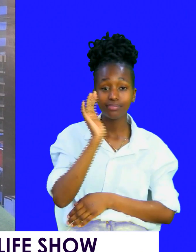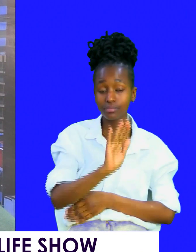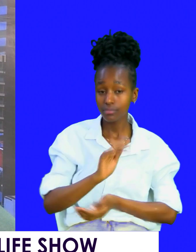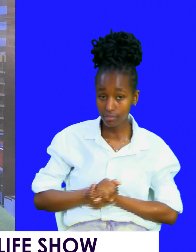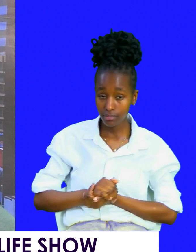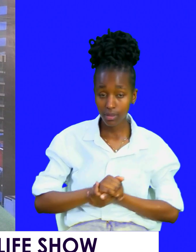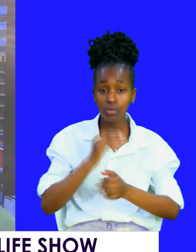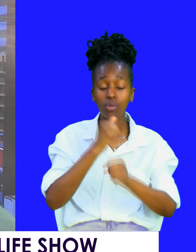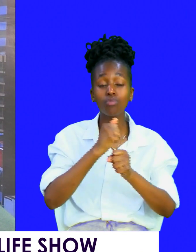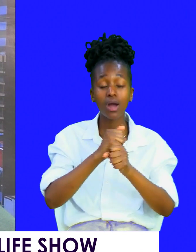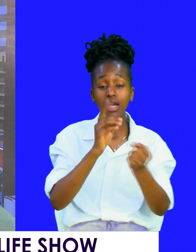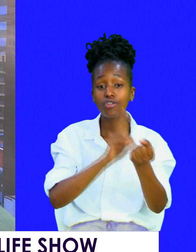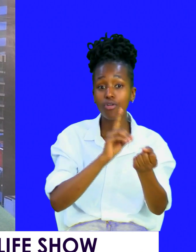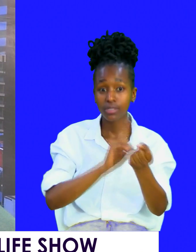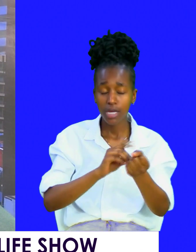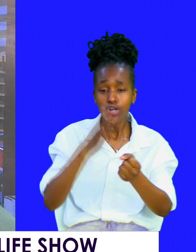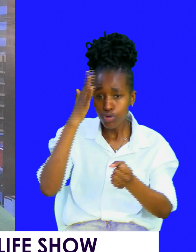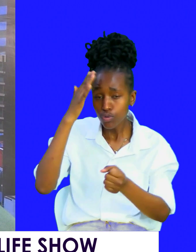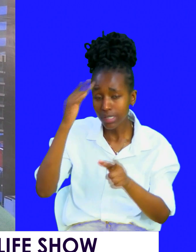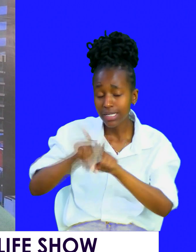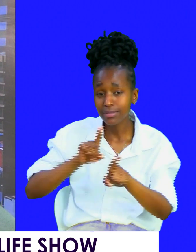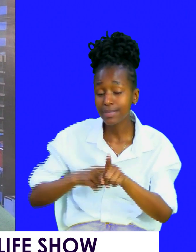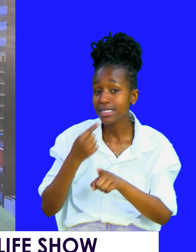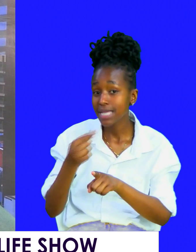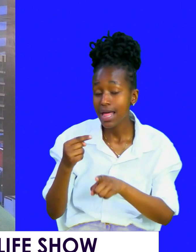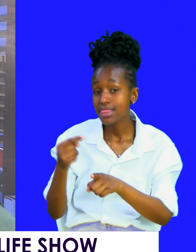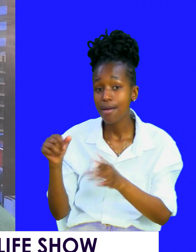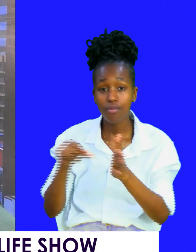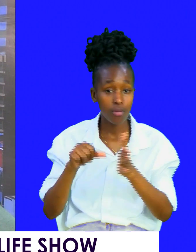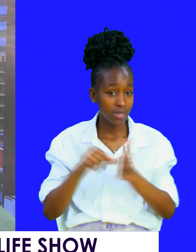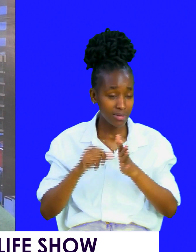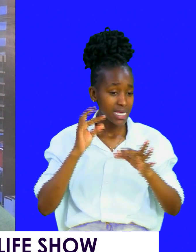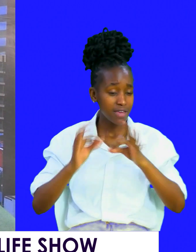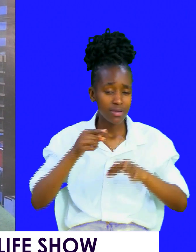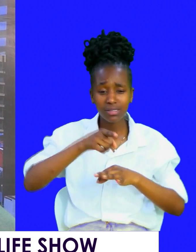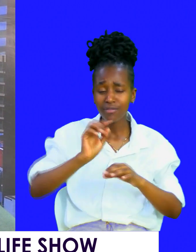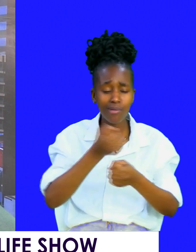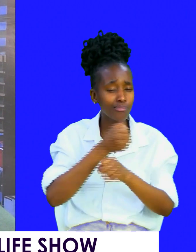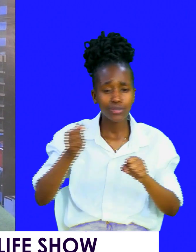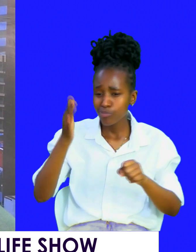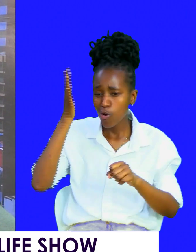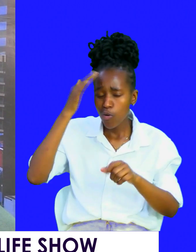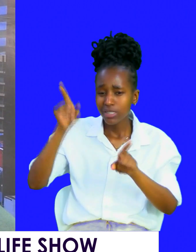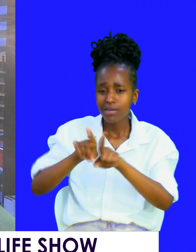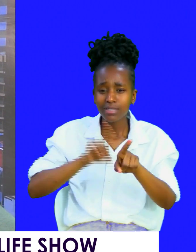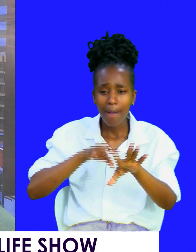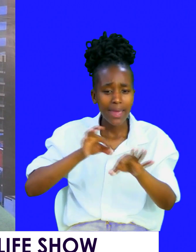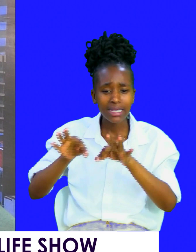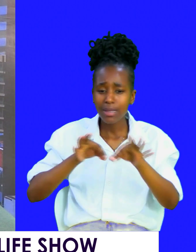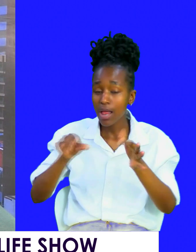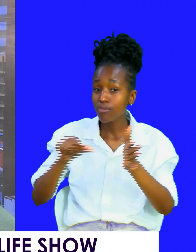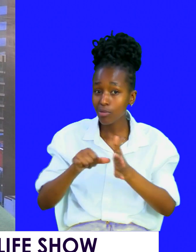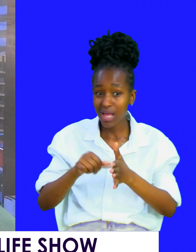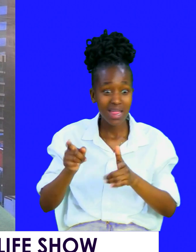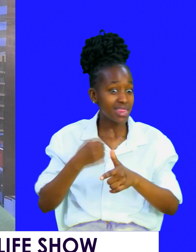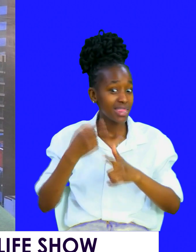problem. You see, if you cannot diagnose the problem, all the donkey work is in